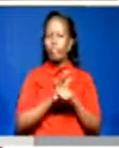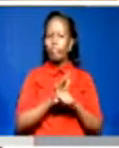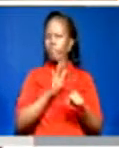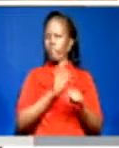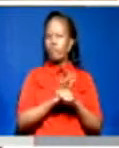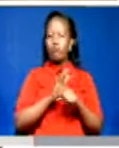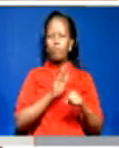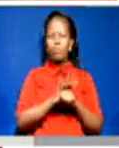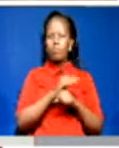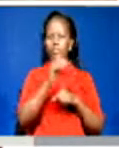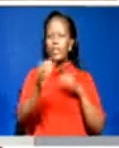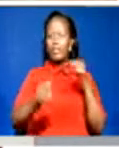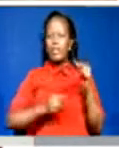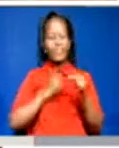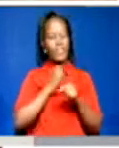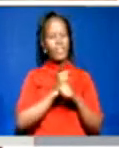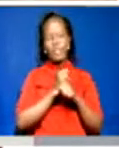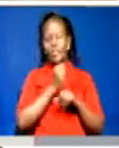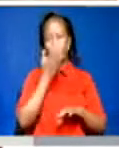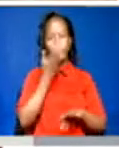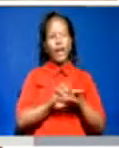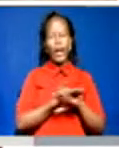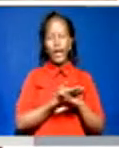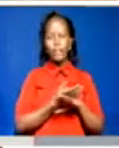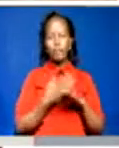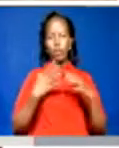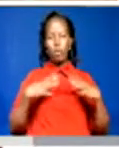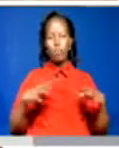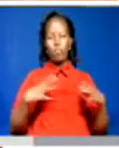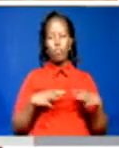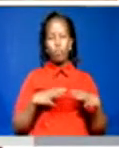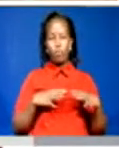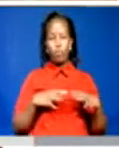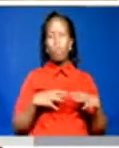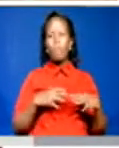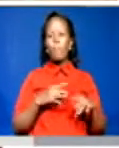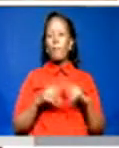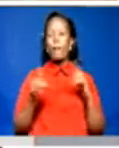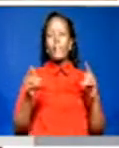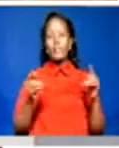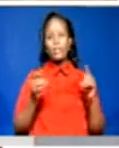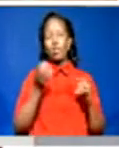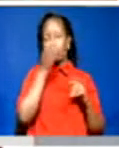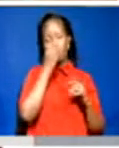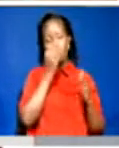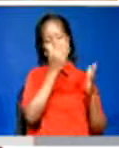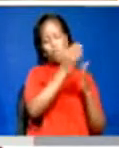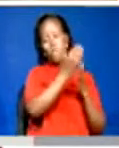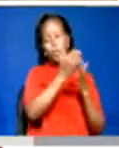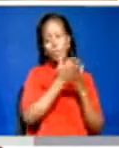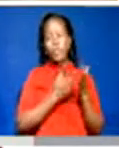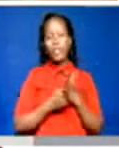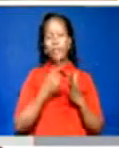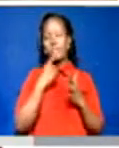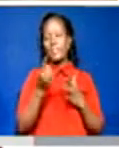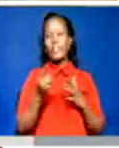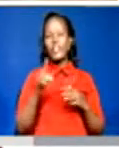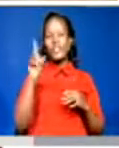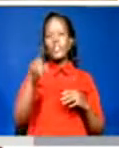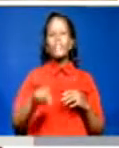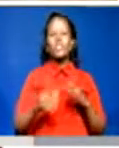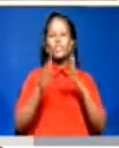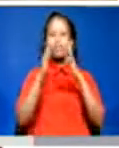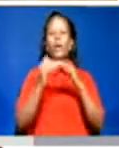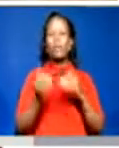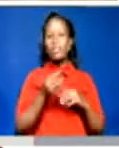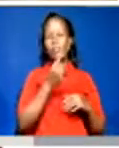quite unaffordable to many Kenyans. But the head of state in his program, he has talked about affordable housing for everyone. The money that you use for your